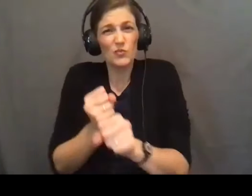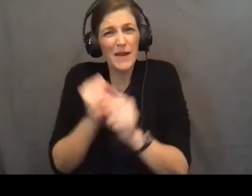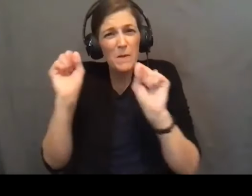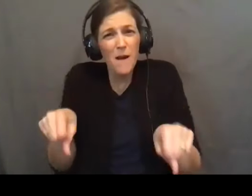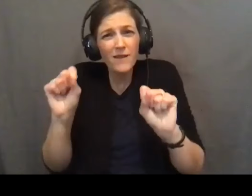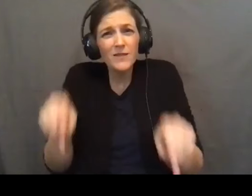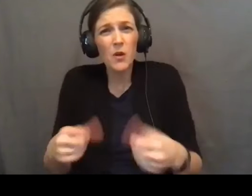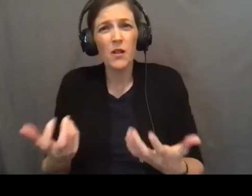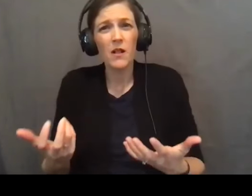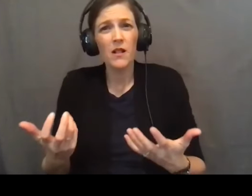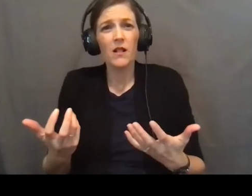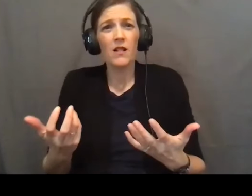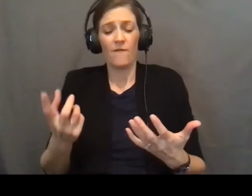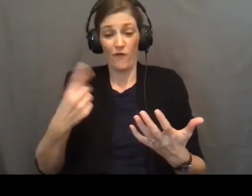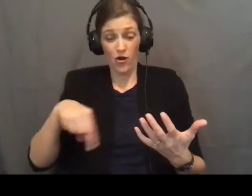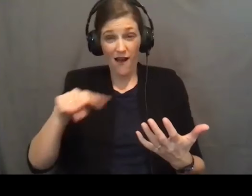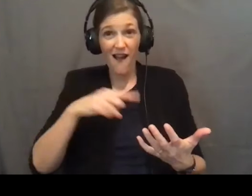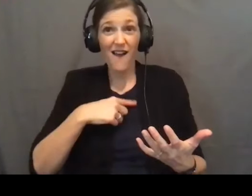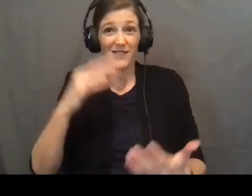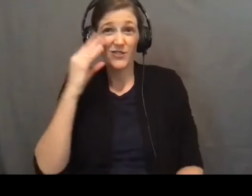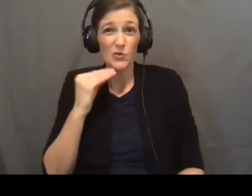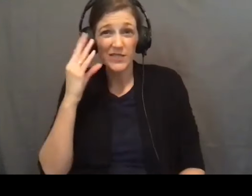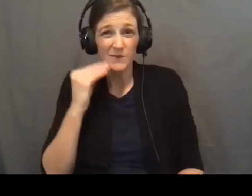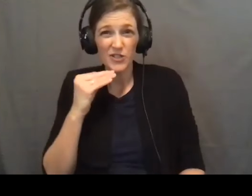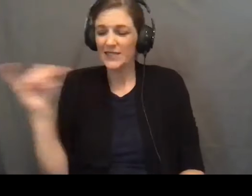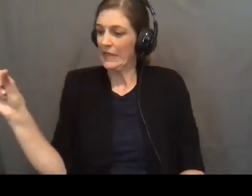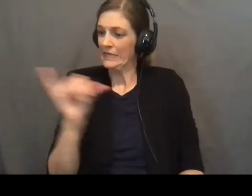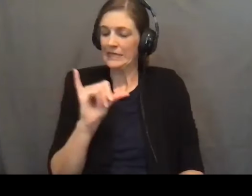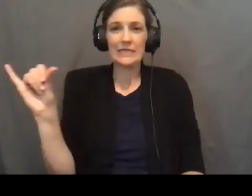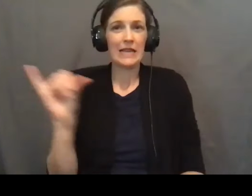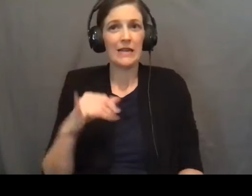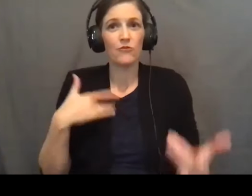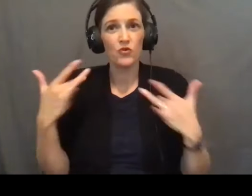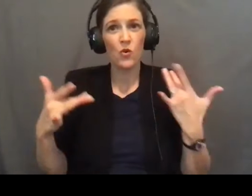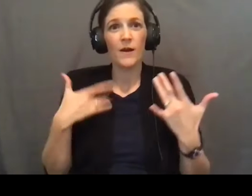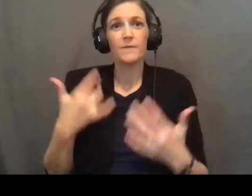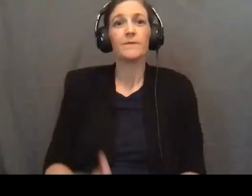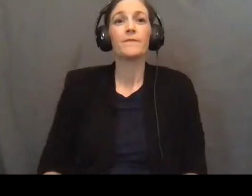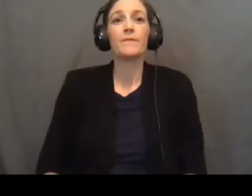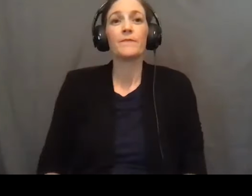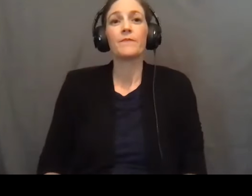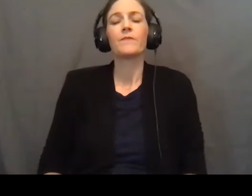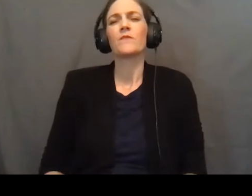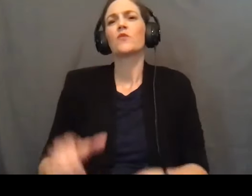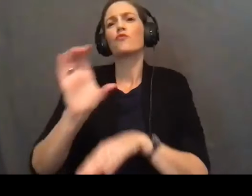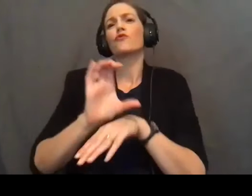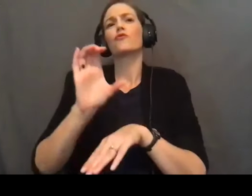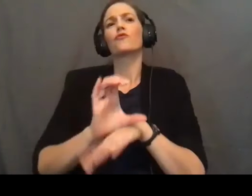for us to experience that same joy. So church,